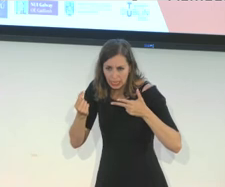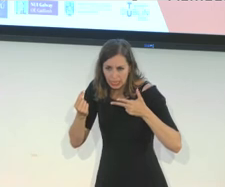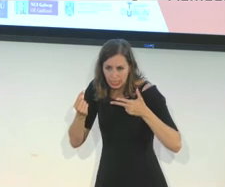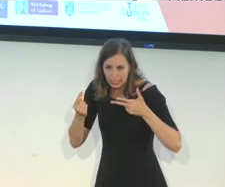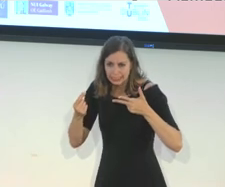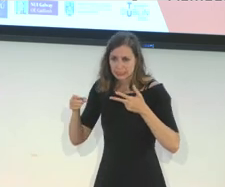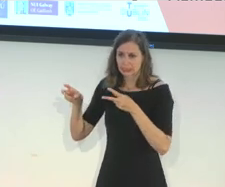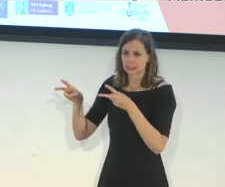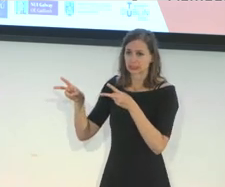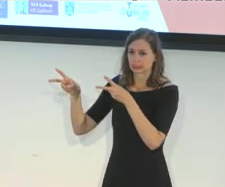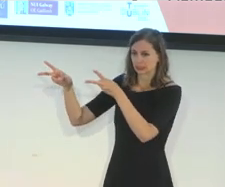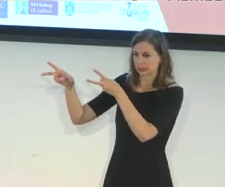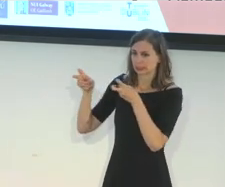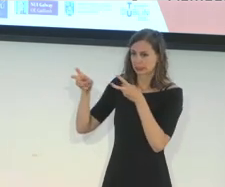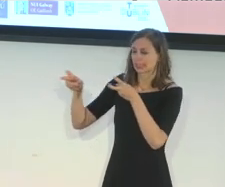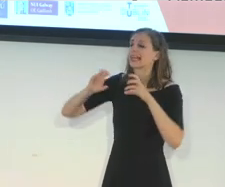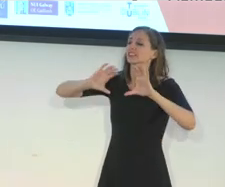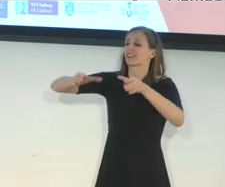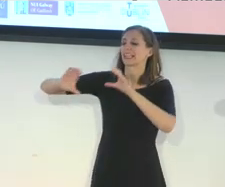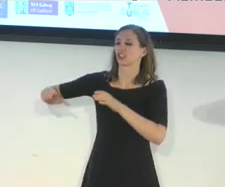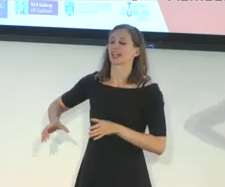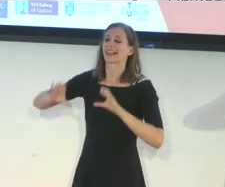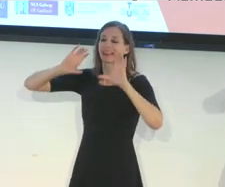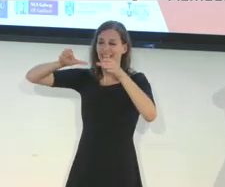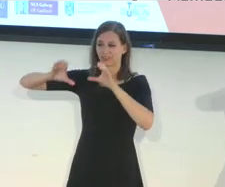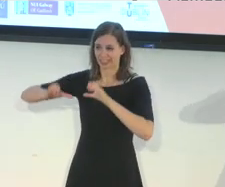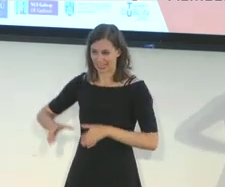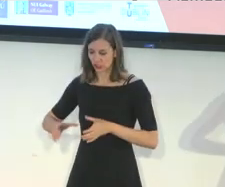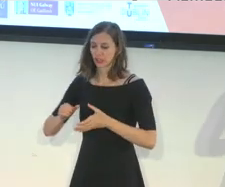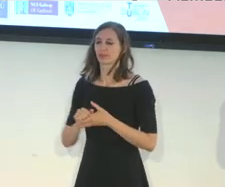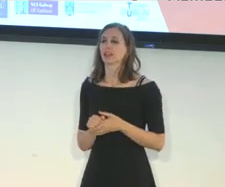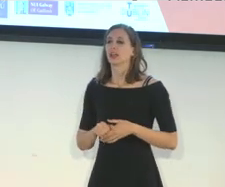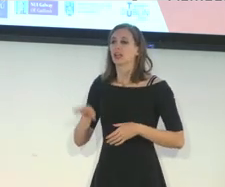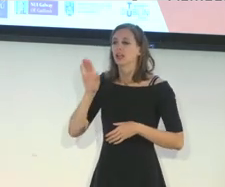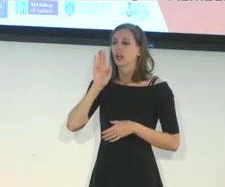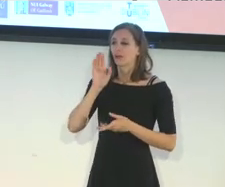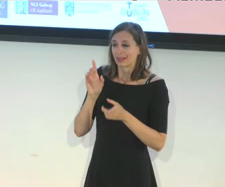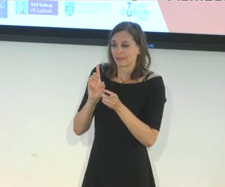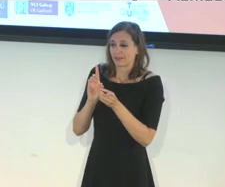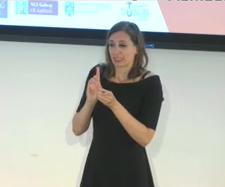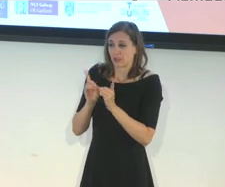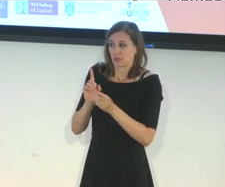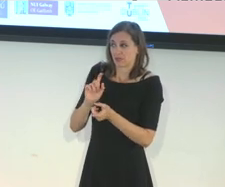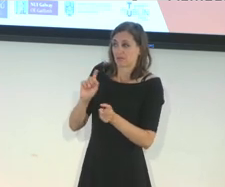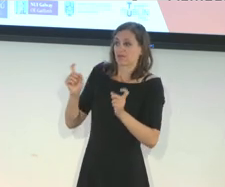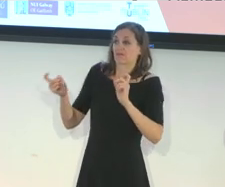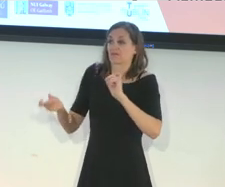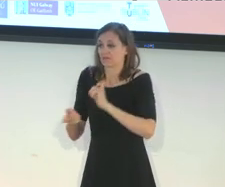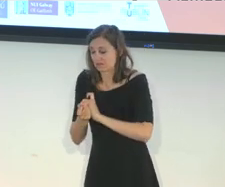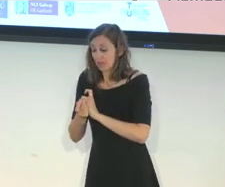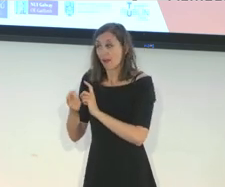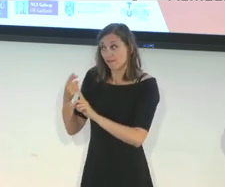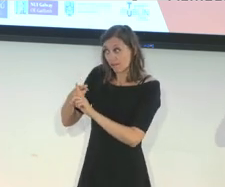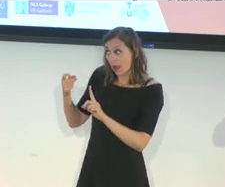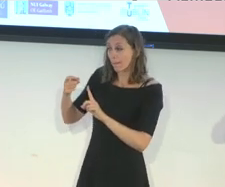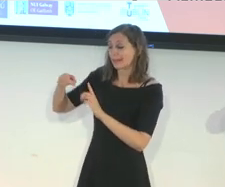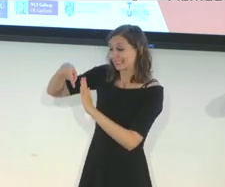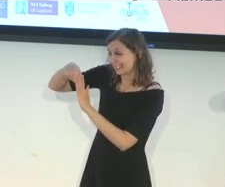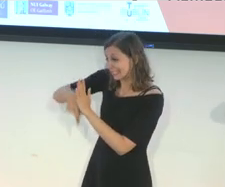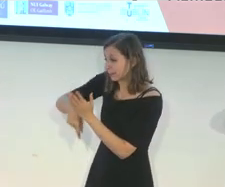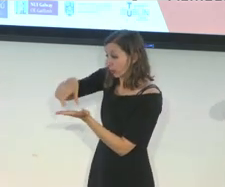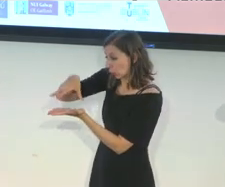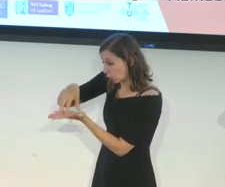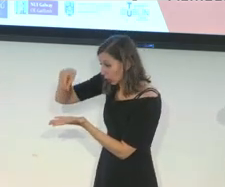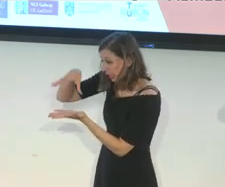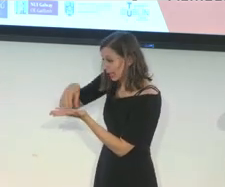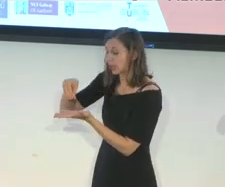research was particularly transformed in the past decade with the rise of deep learning. There is an